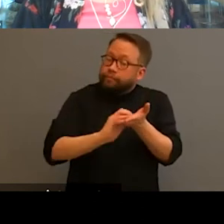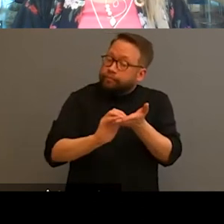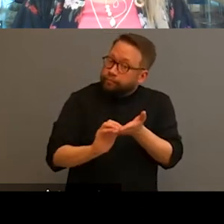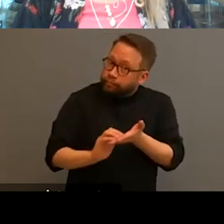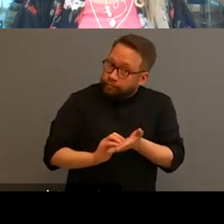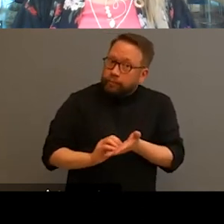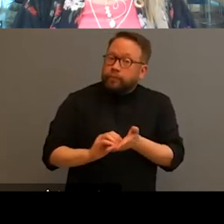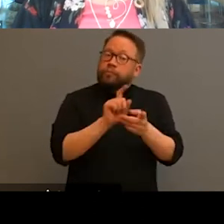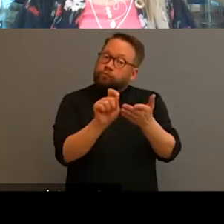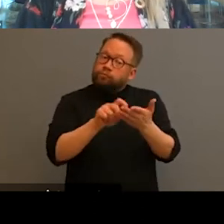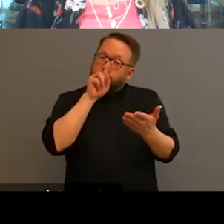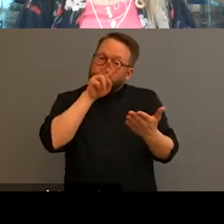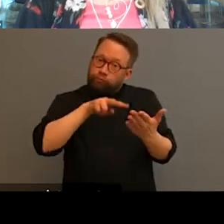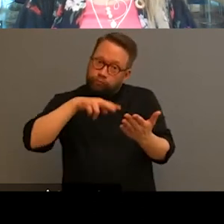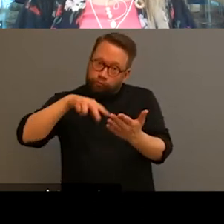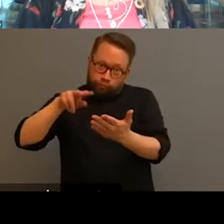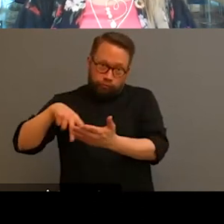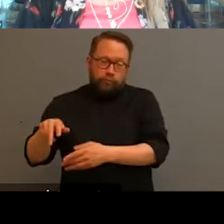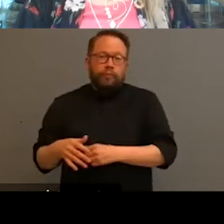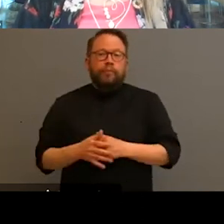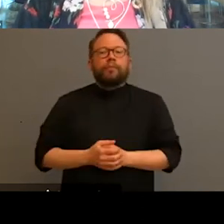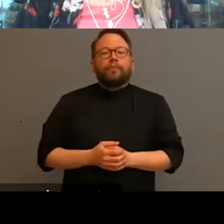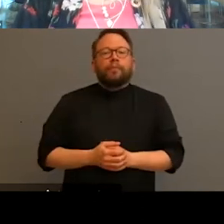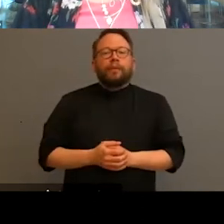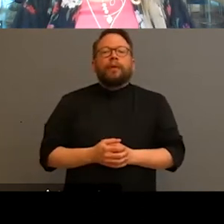3 films accompanies the scriptures.